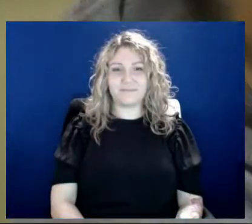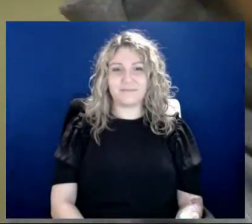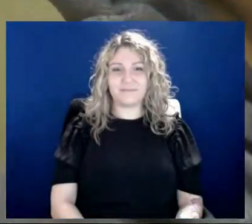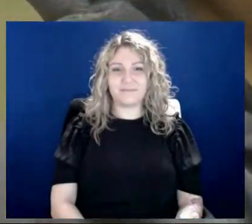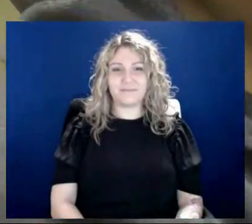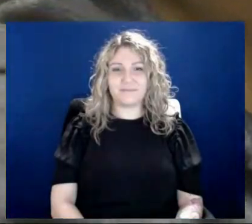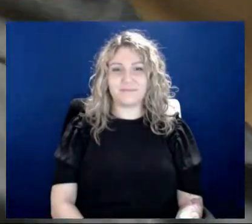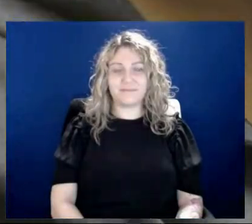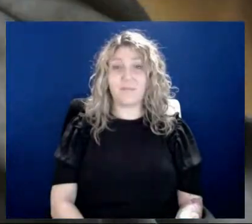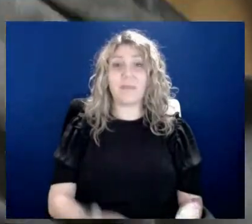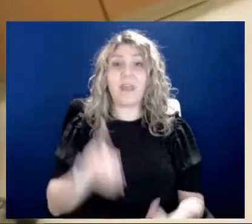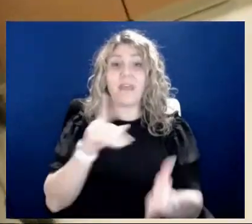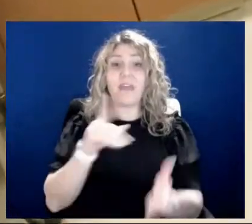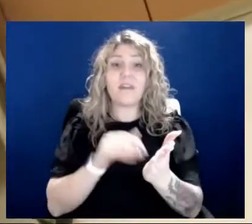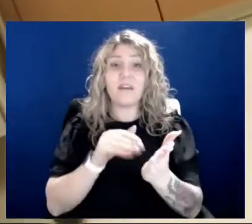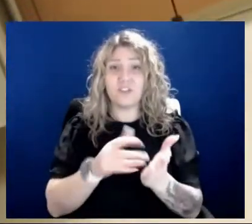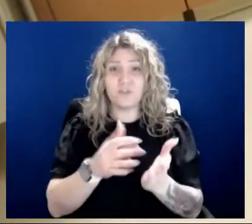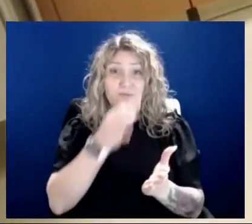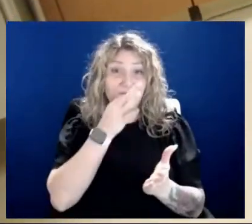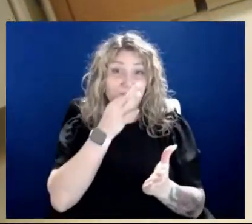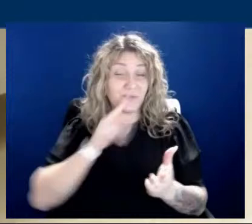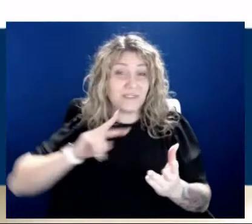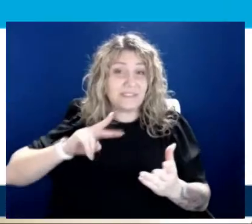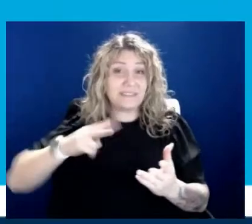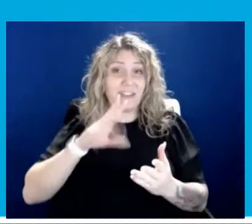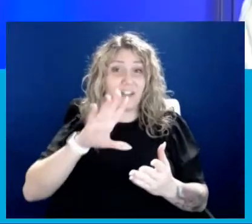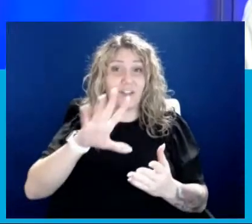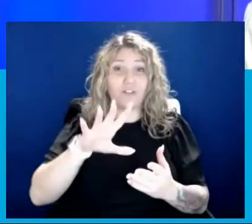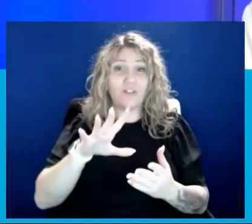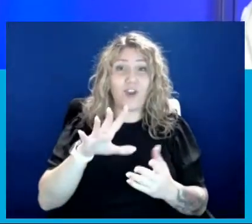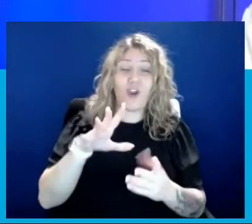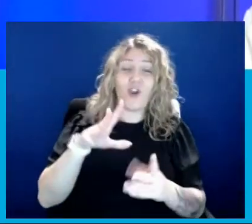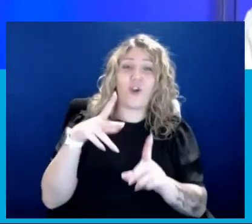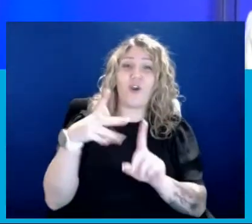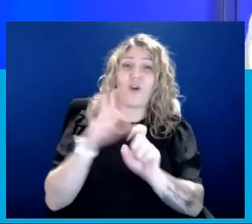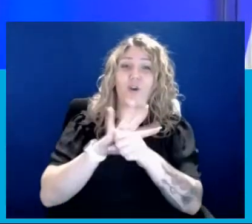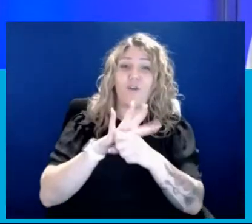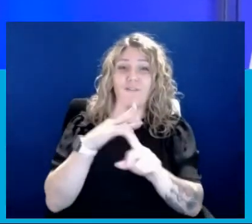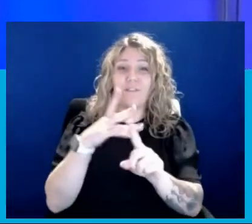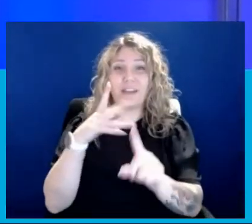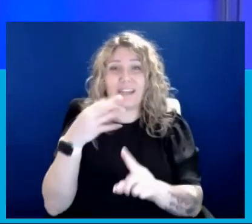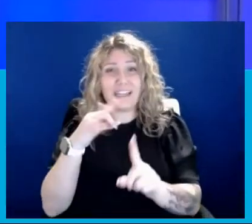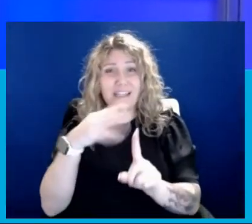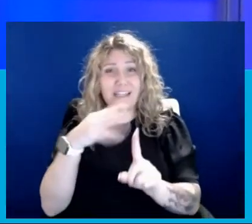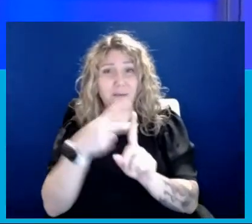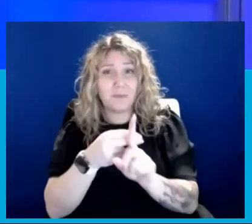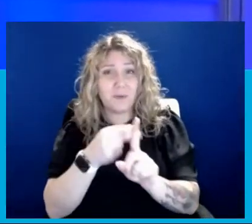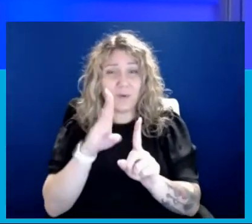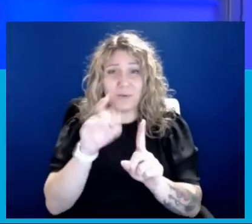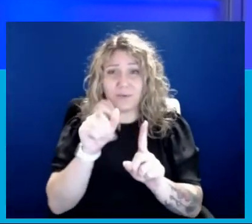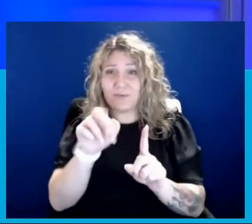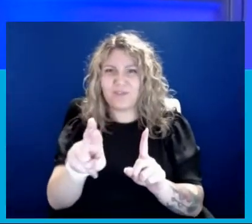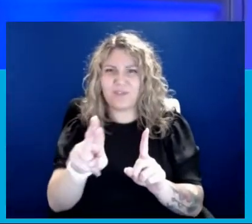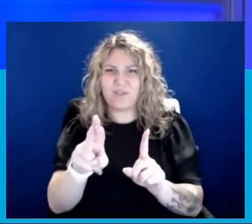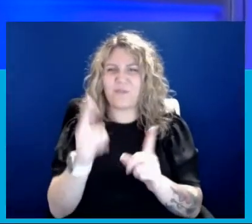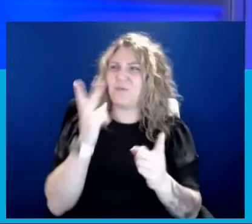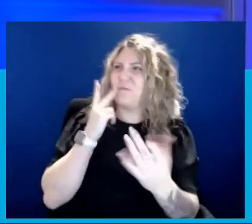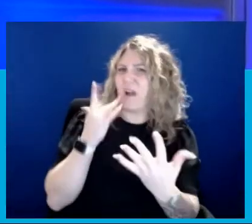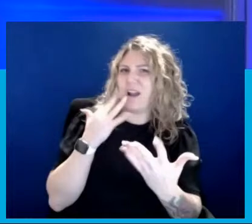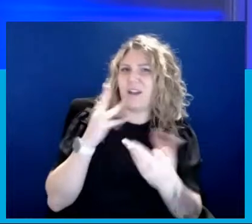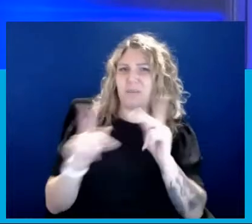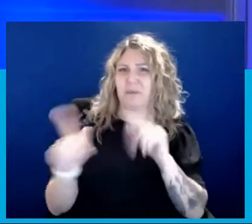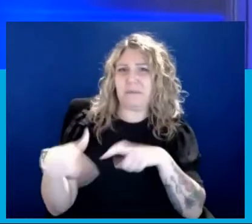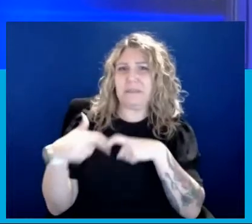Thousands will soon be getting their second COVID-19 booster shot. So what's the holdup with the thousands choosing to hold off or not